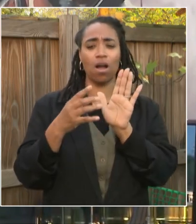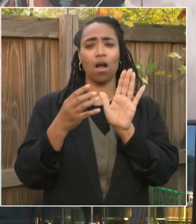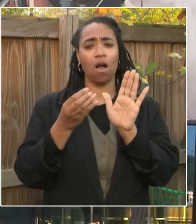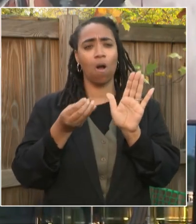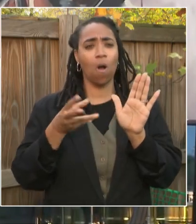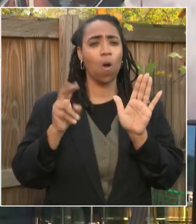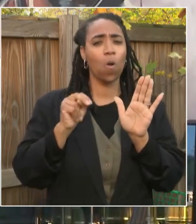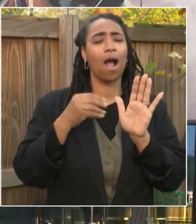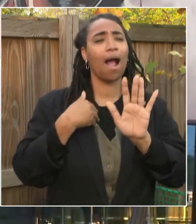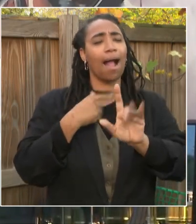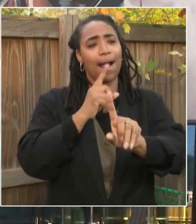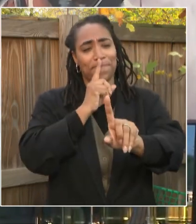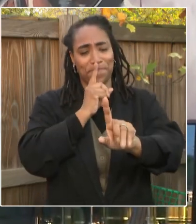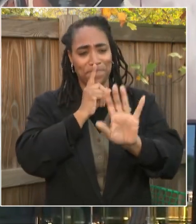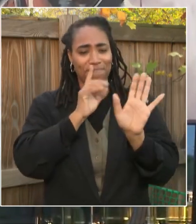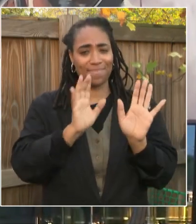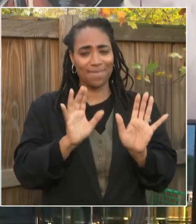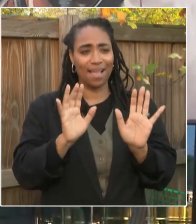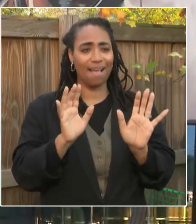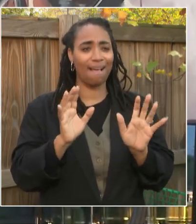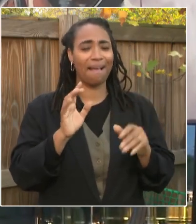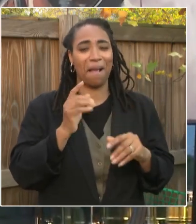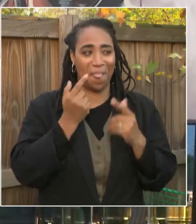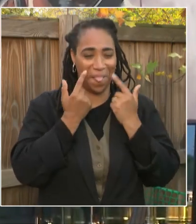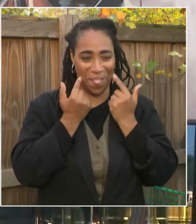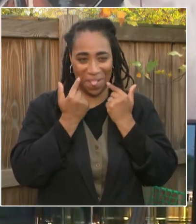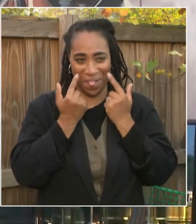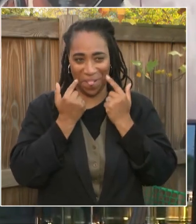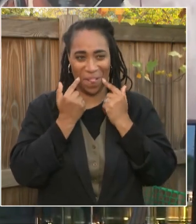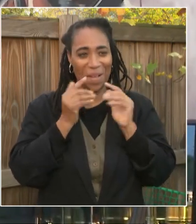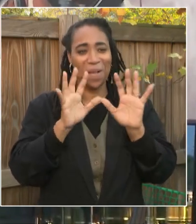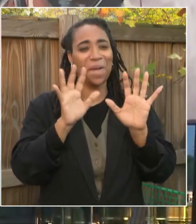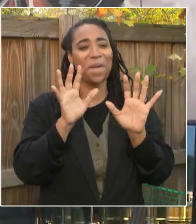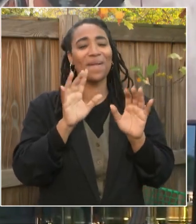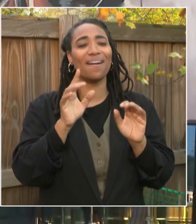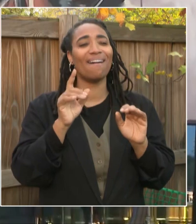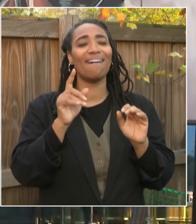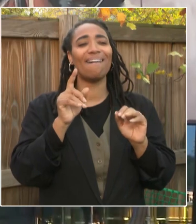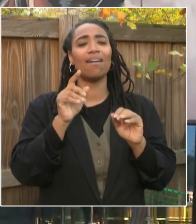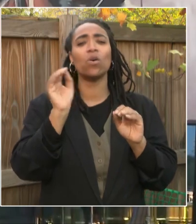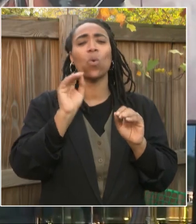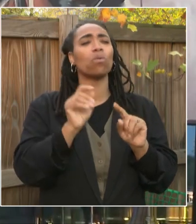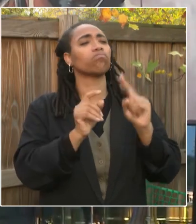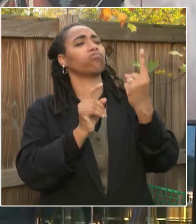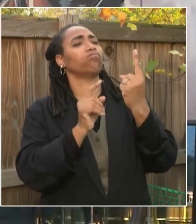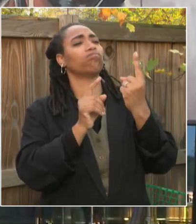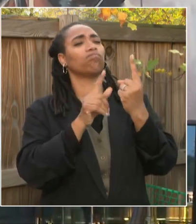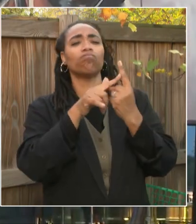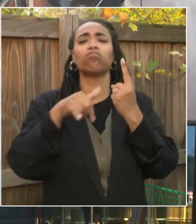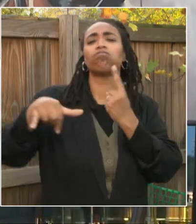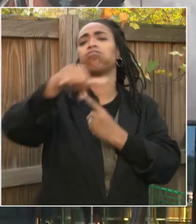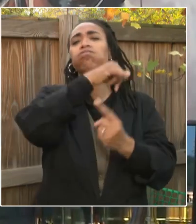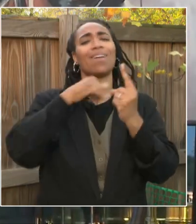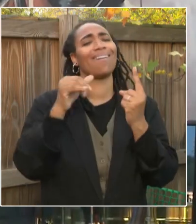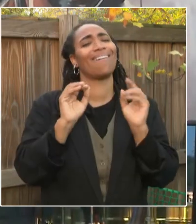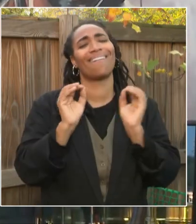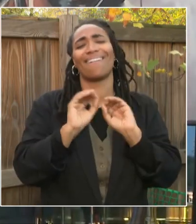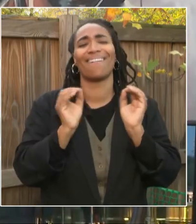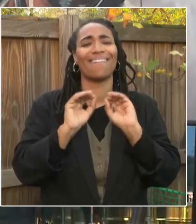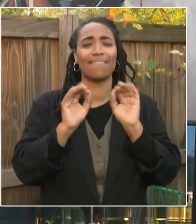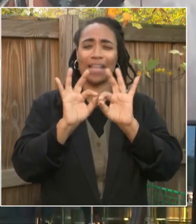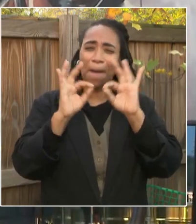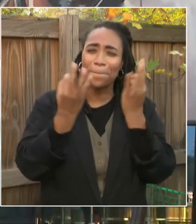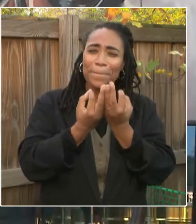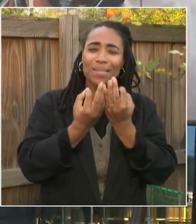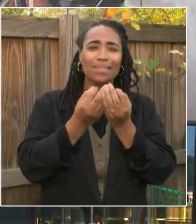our partners. There was no one man's banner to make the Go-Go Live happen. It was a family and a brotherhood of bands and